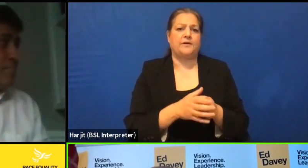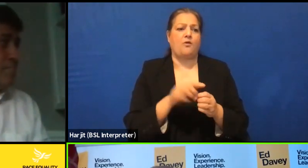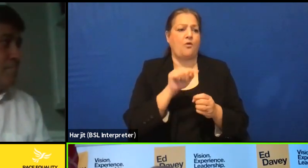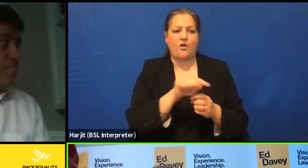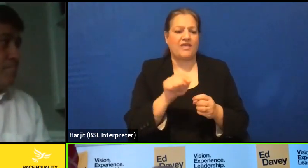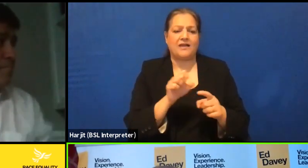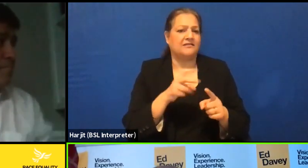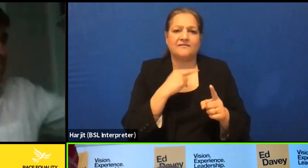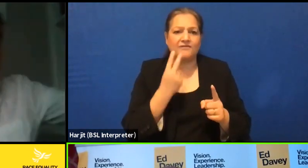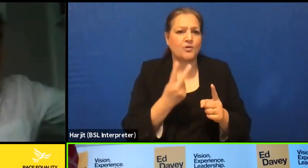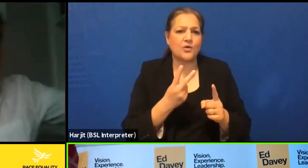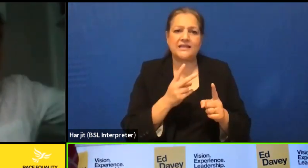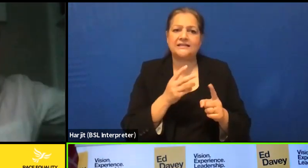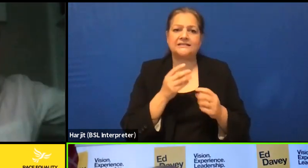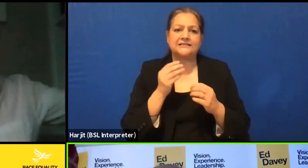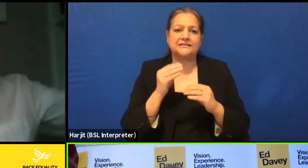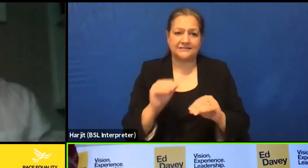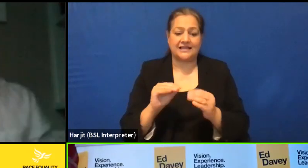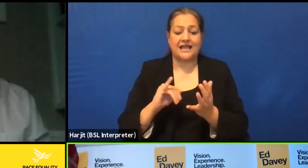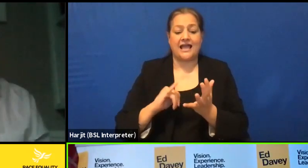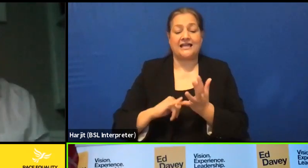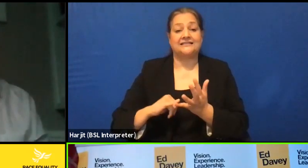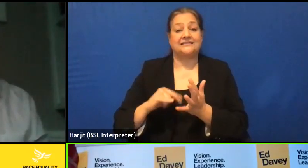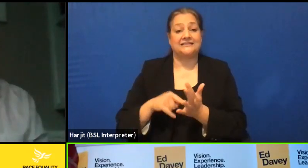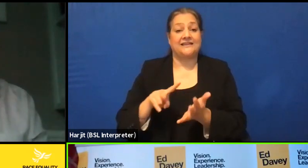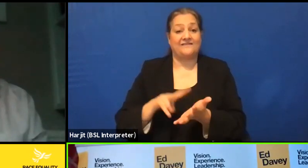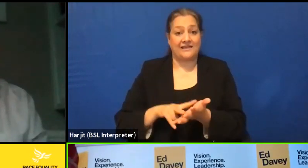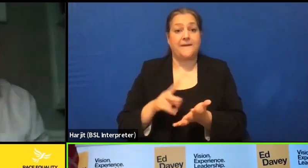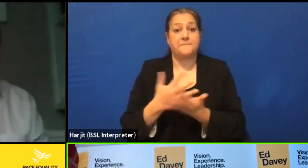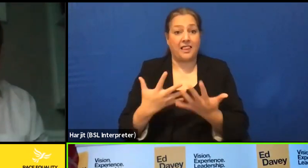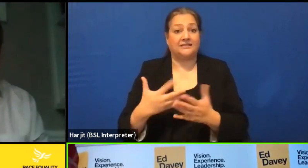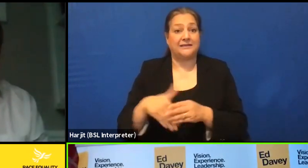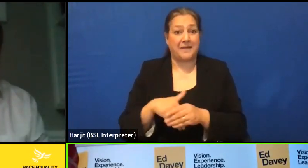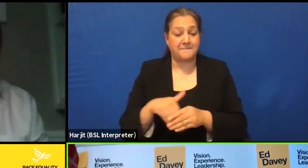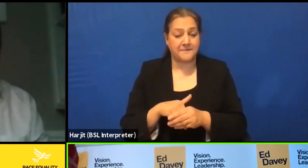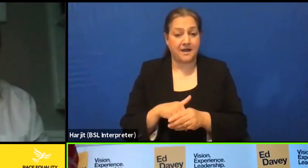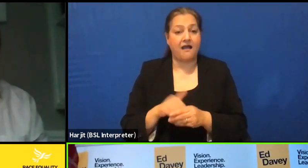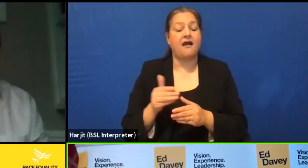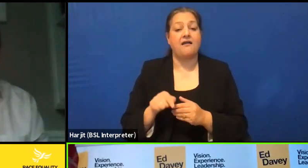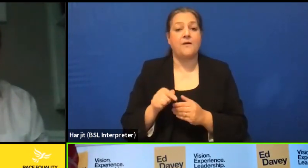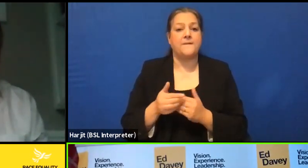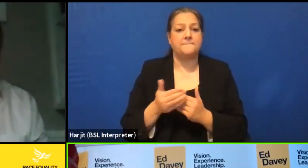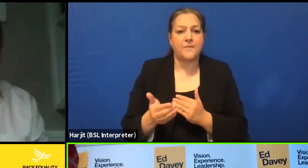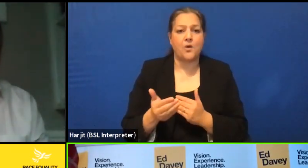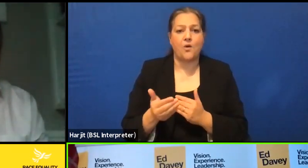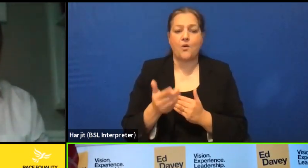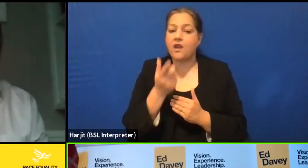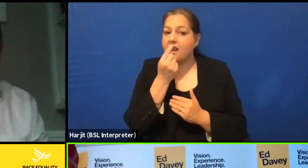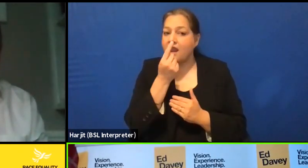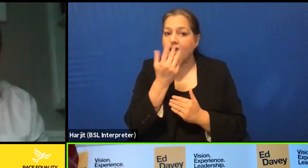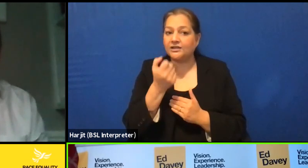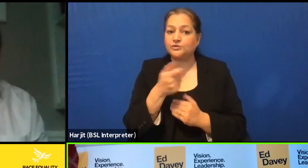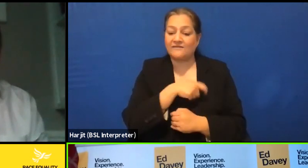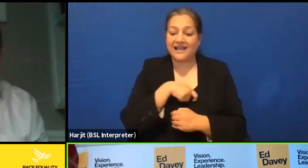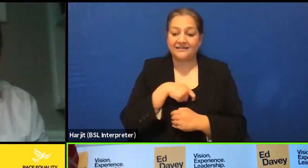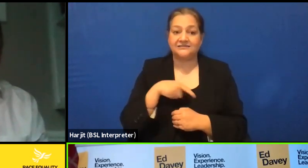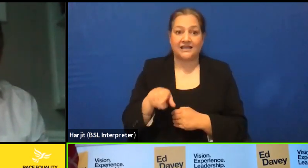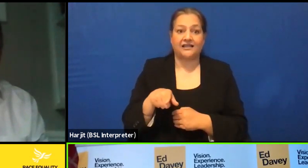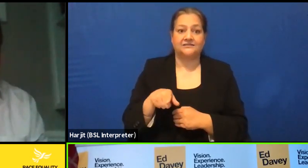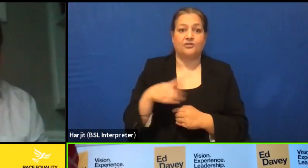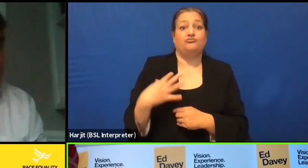voice, then under SDV, under multi-member, you're much more likely to get a candidate that represents the community,